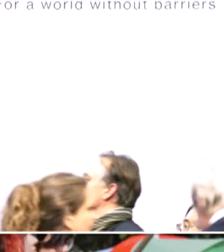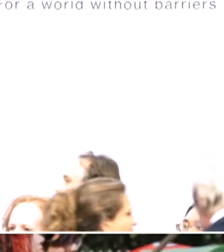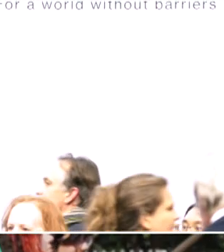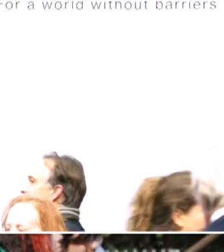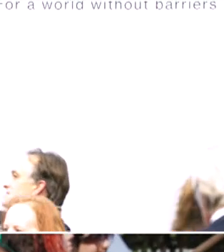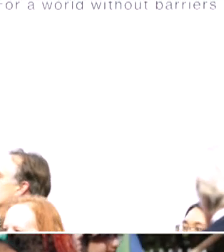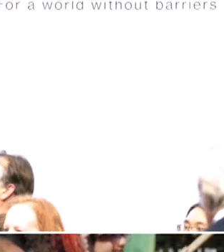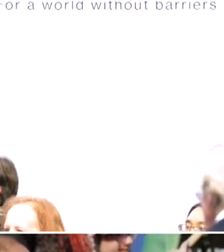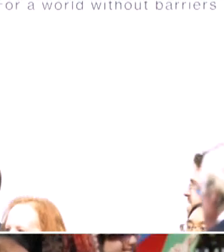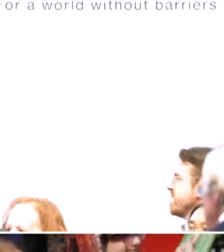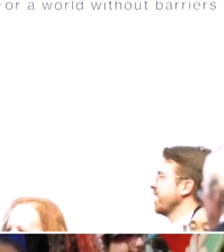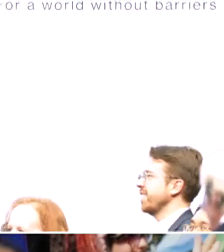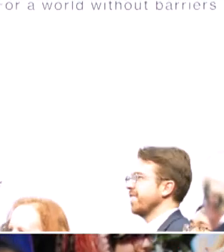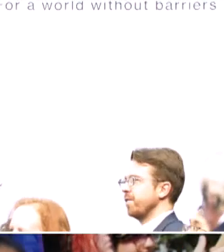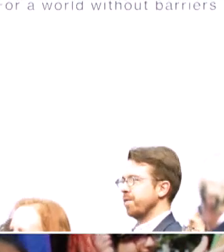Zero